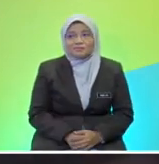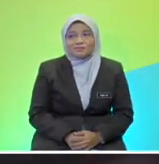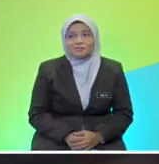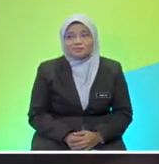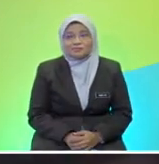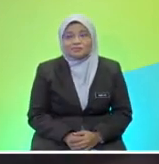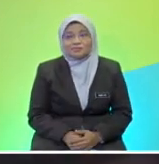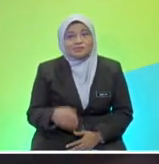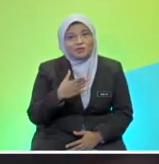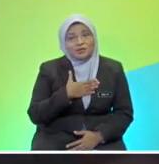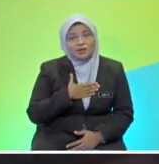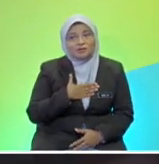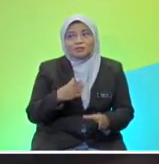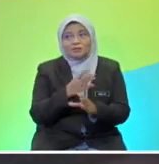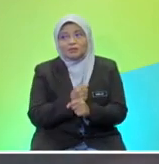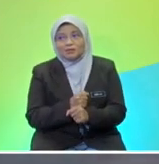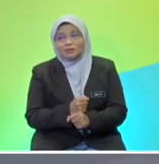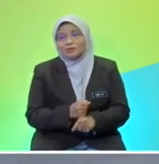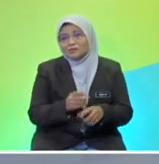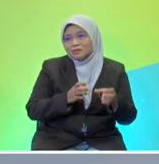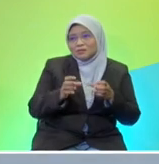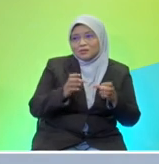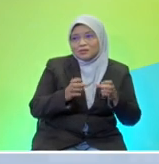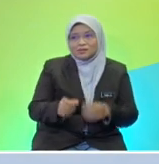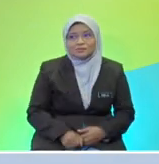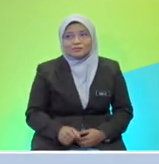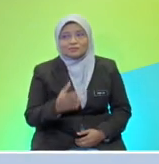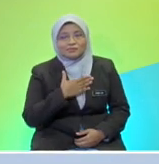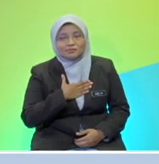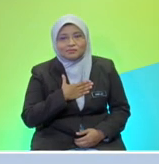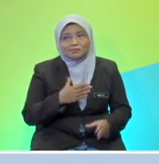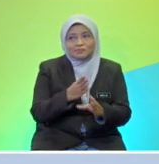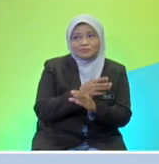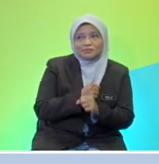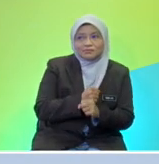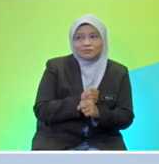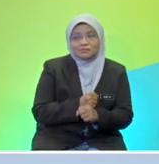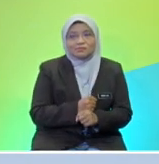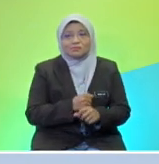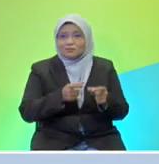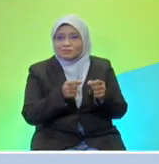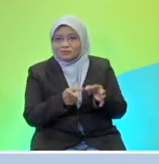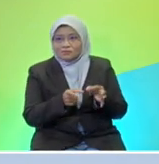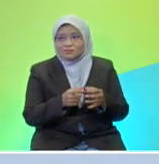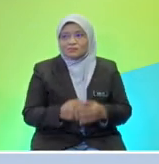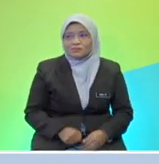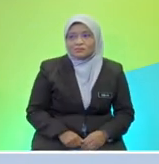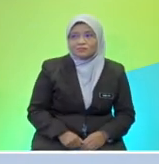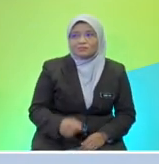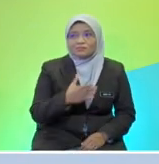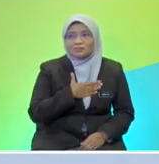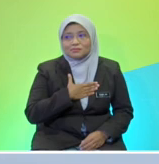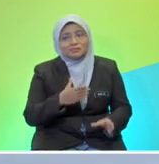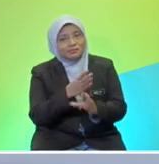I've got a car, I've got marbles, I've got blocks, I've got yo-yo. All the girls and all